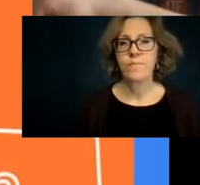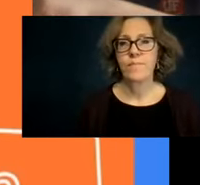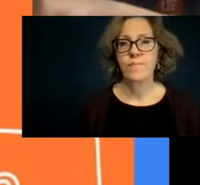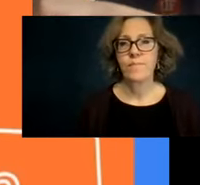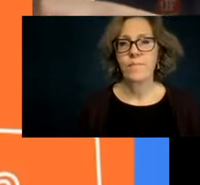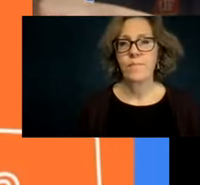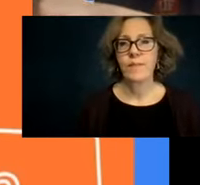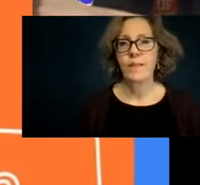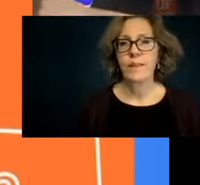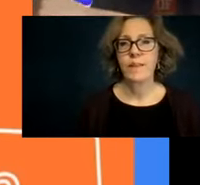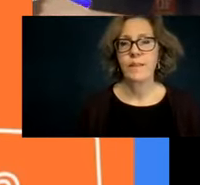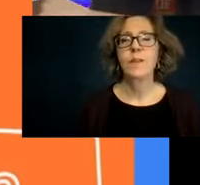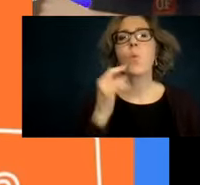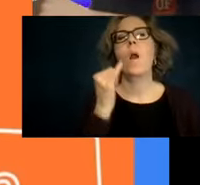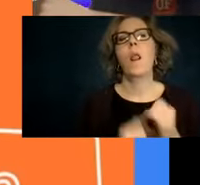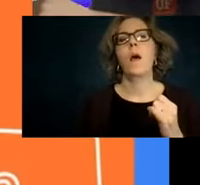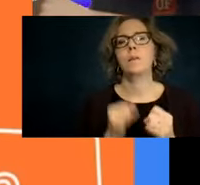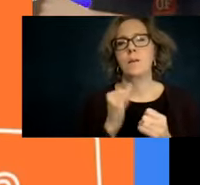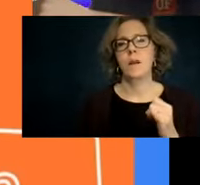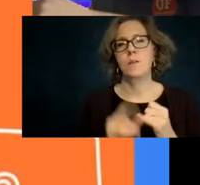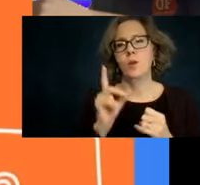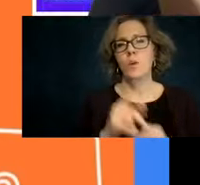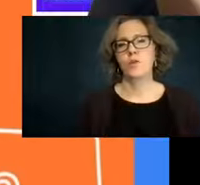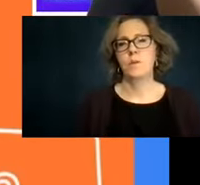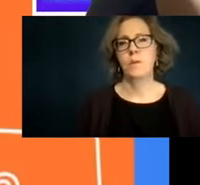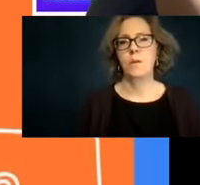One last this question, Kim.